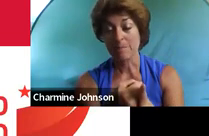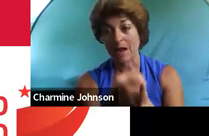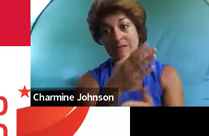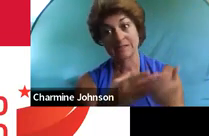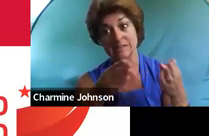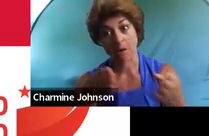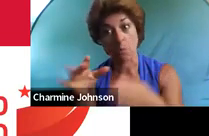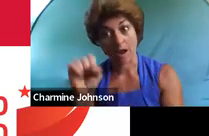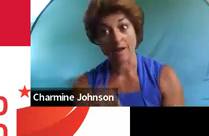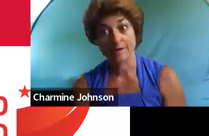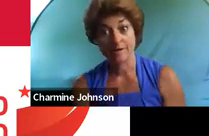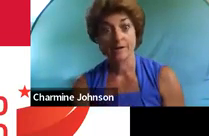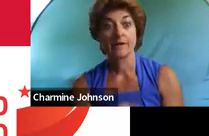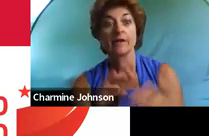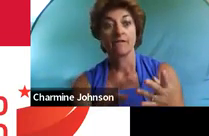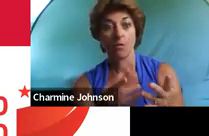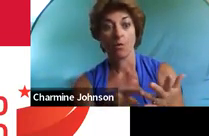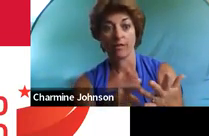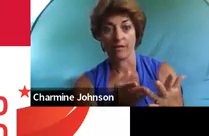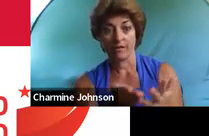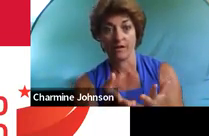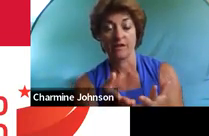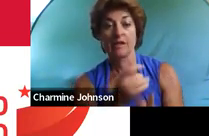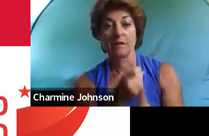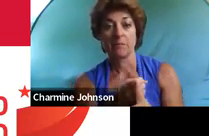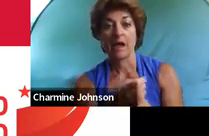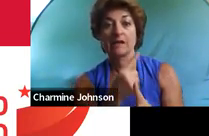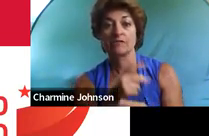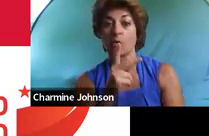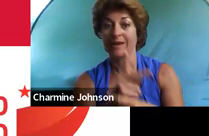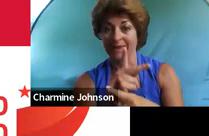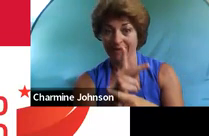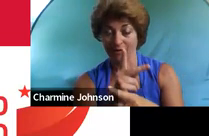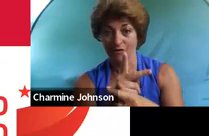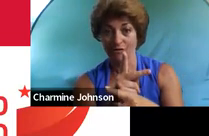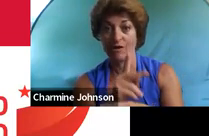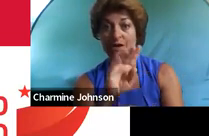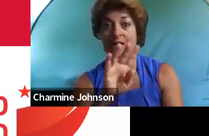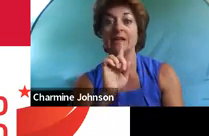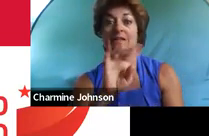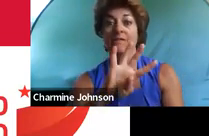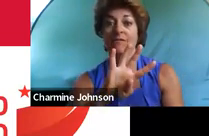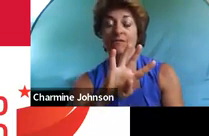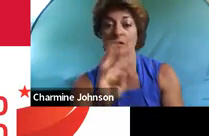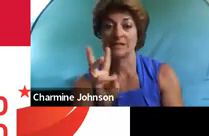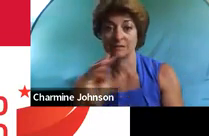way. The fourth domain, impact of the regimen of care, is that 46%